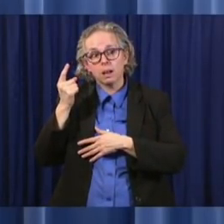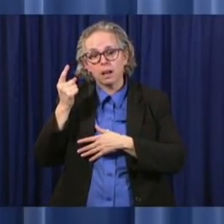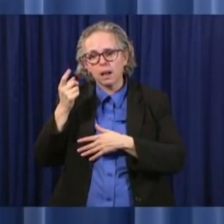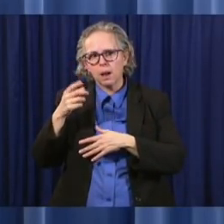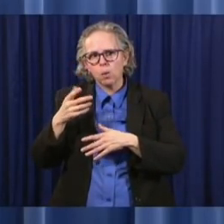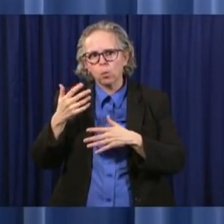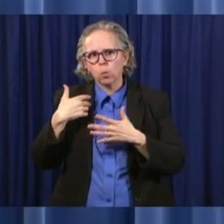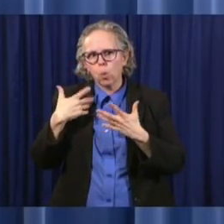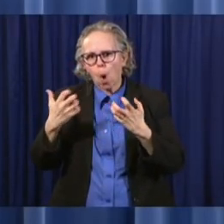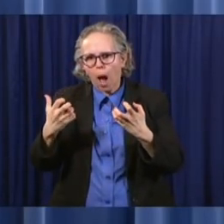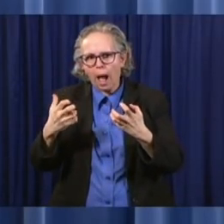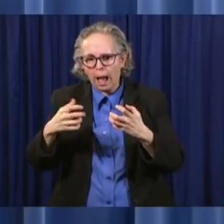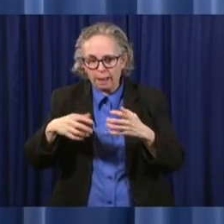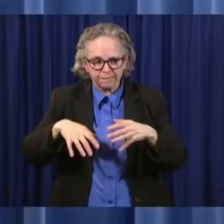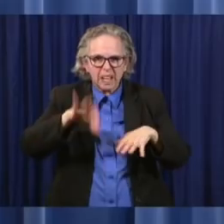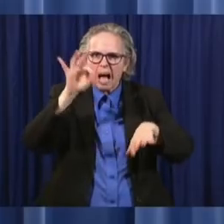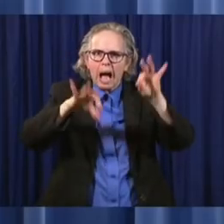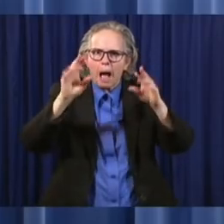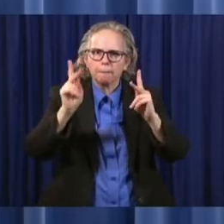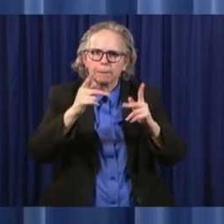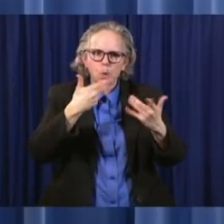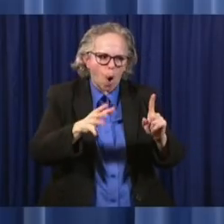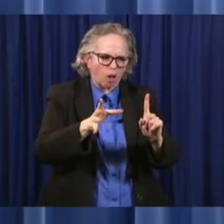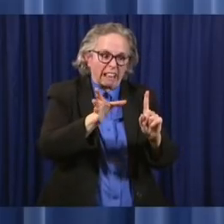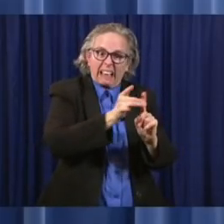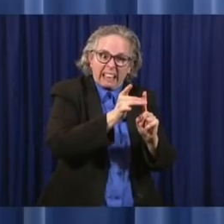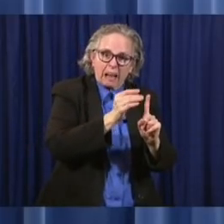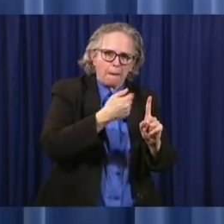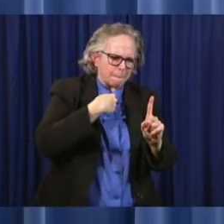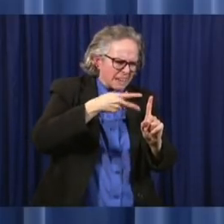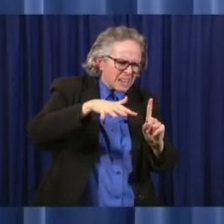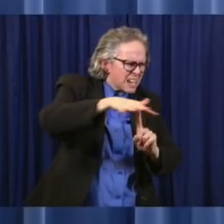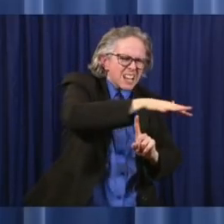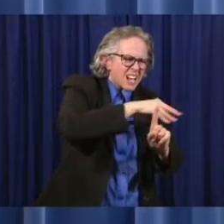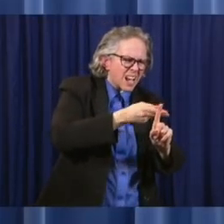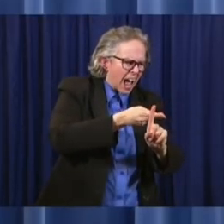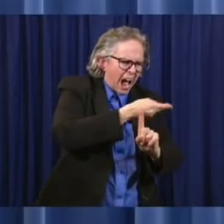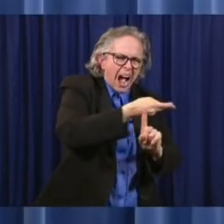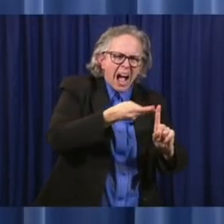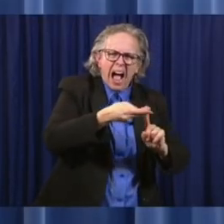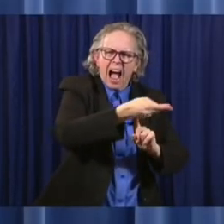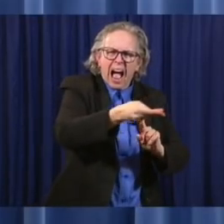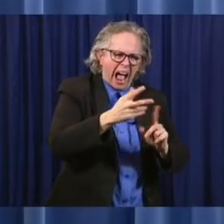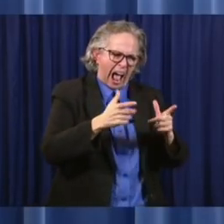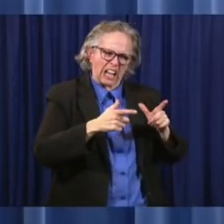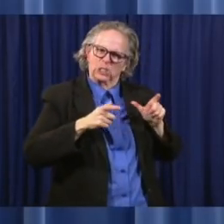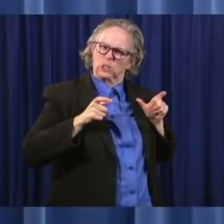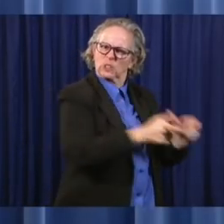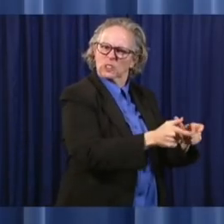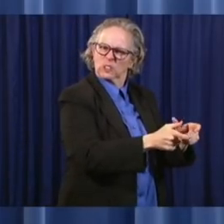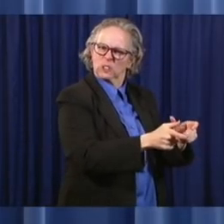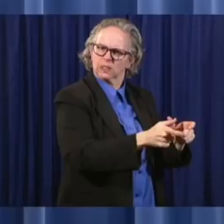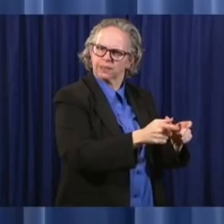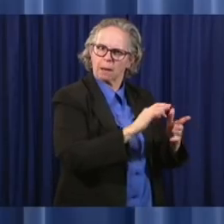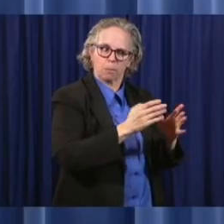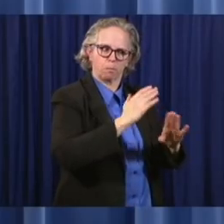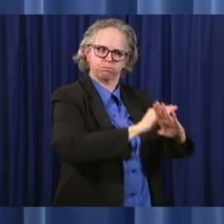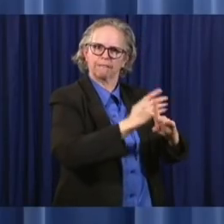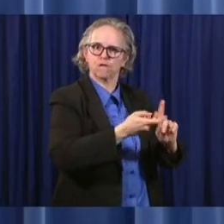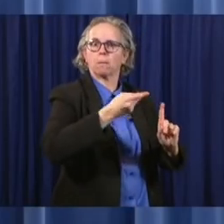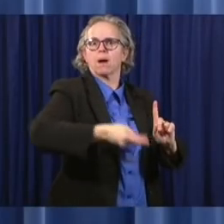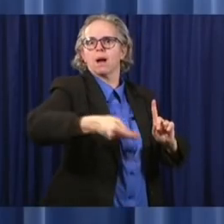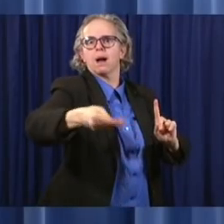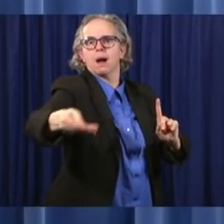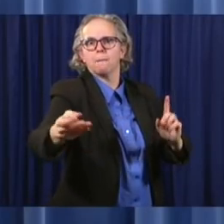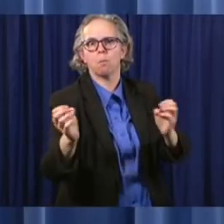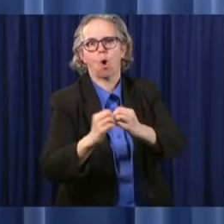then to go after that virus and stop that virus from moving from one host to another, from one person to another. It